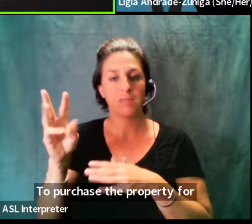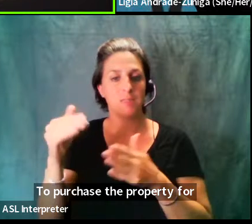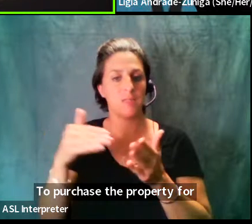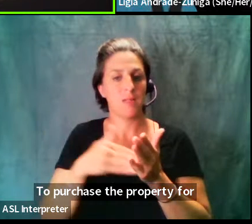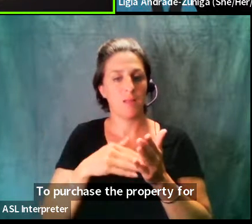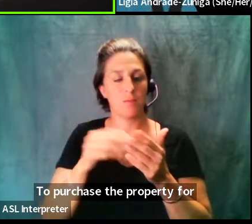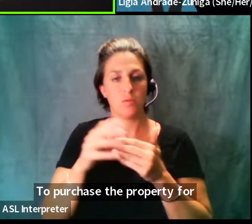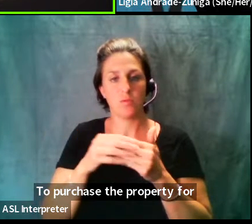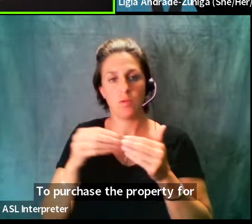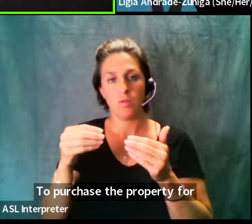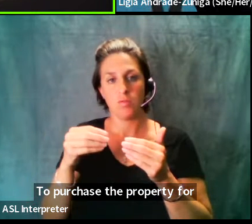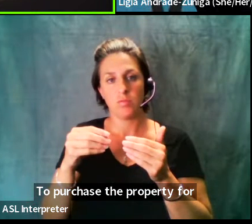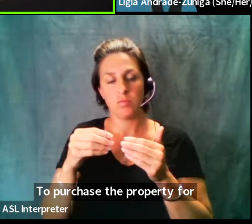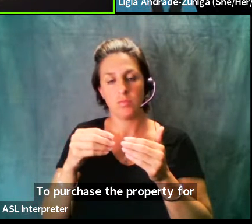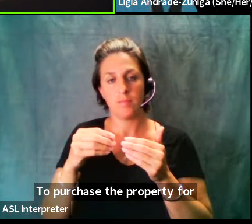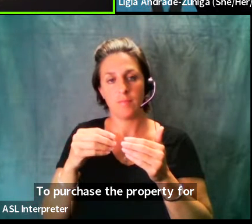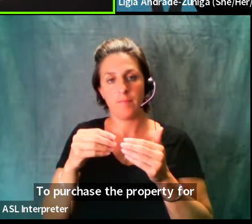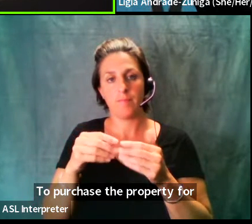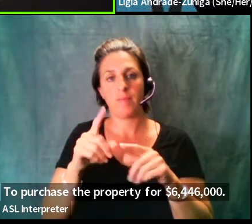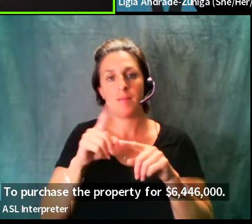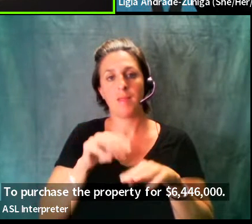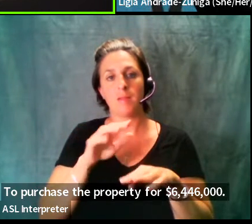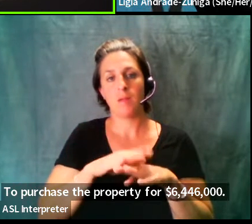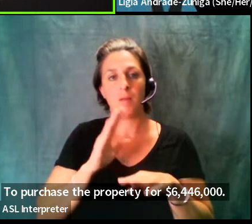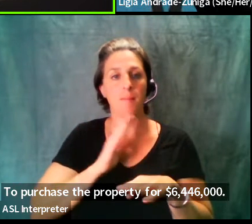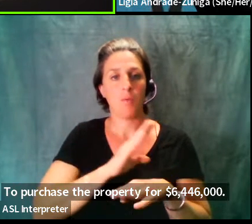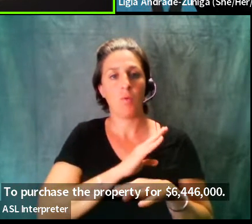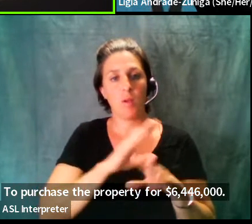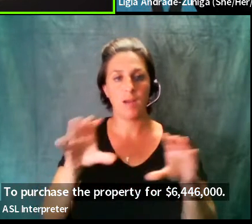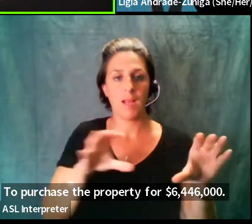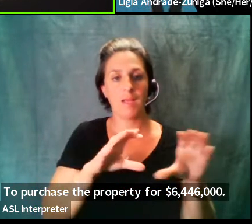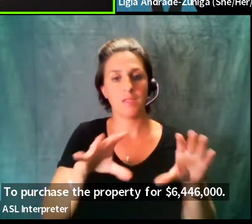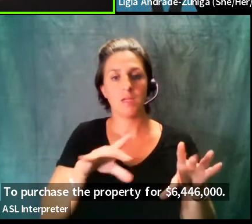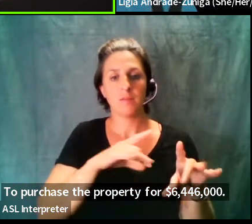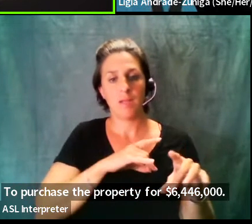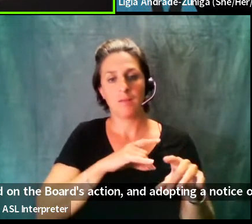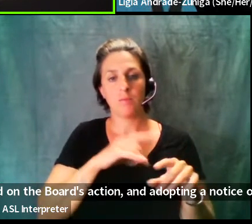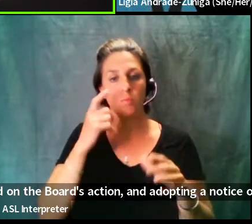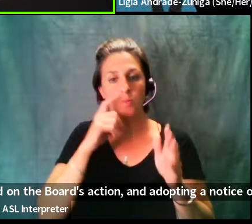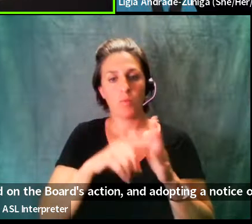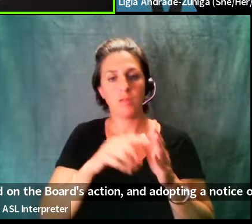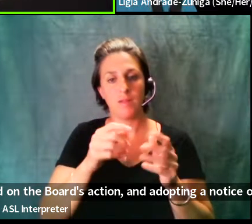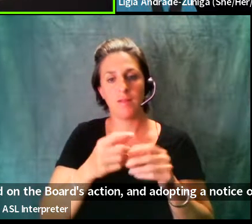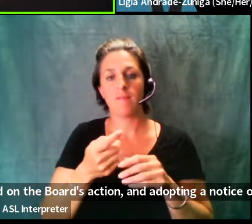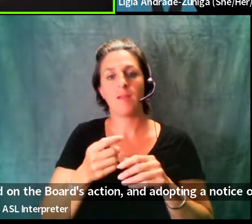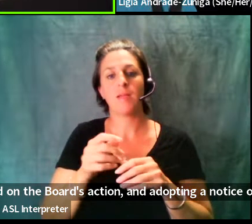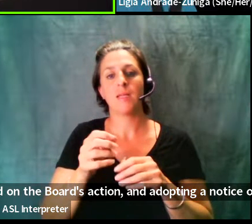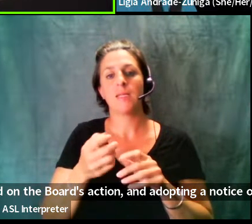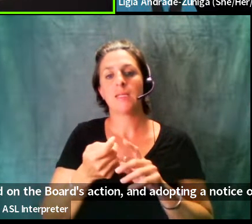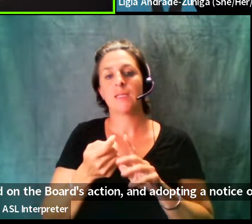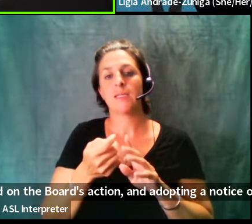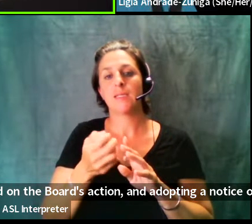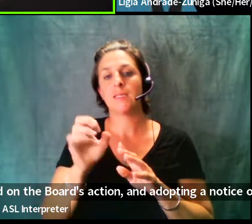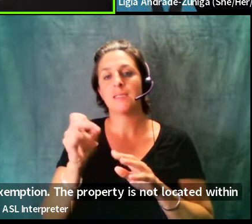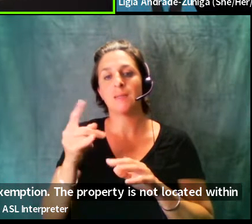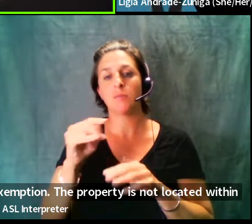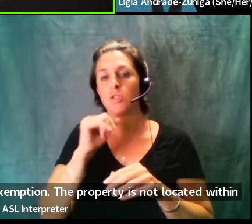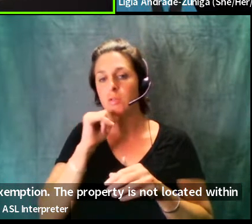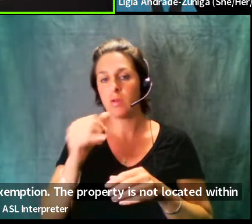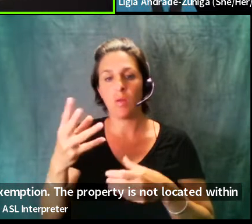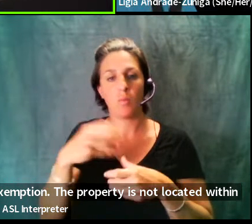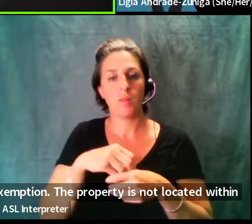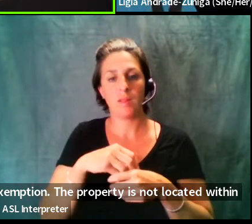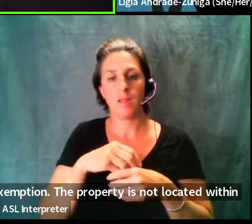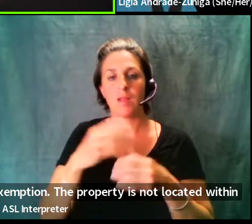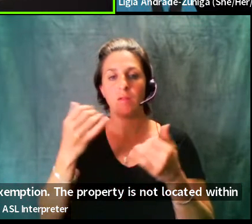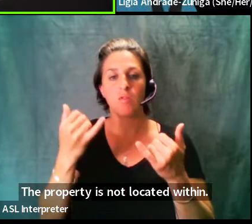$6,446,000. Based on the board's action in adopting a notice of exemption, the property is not located within a current or former